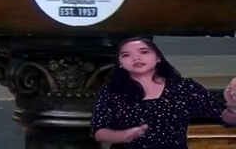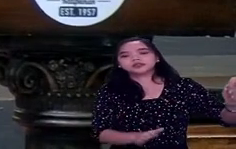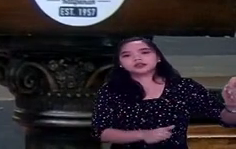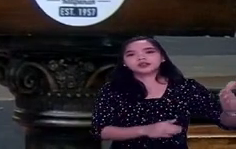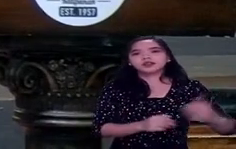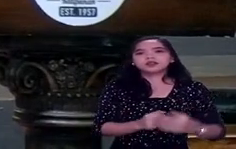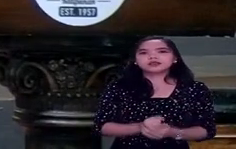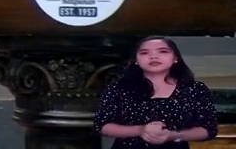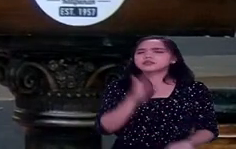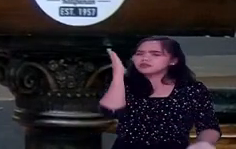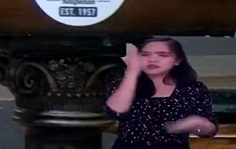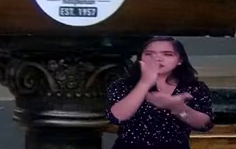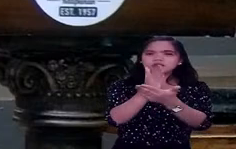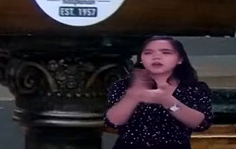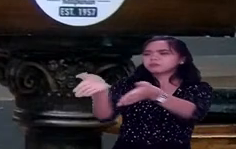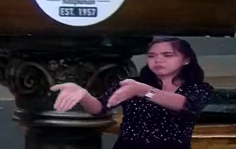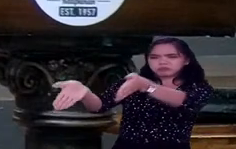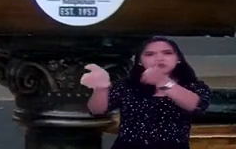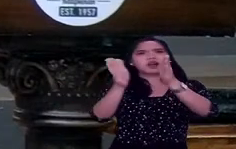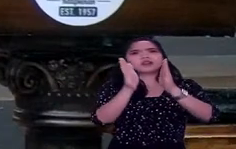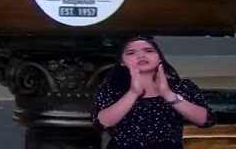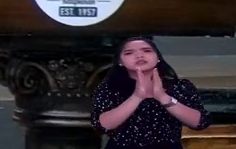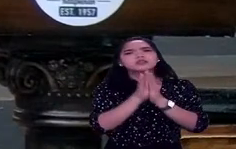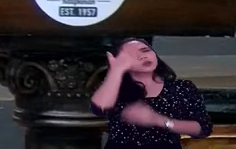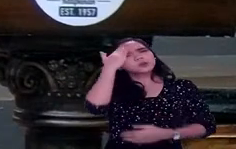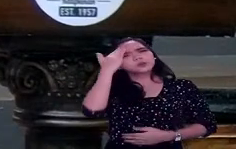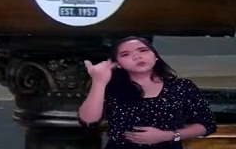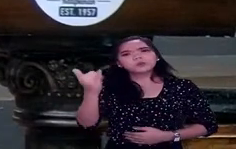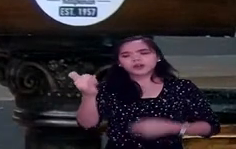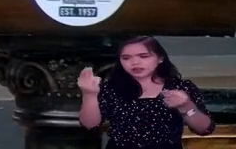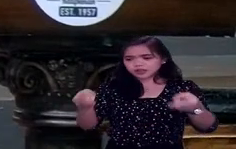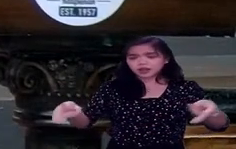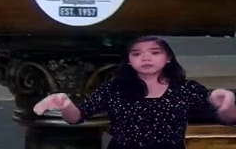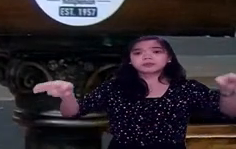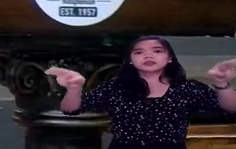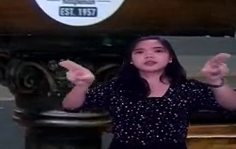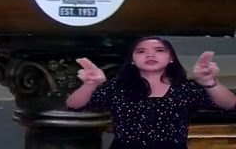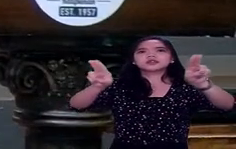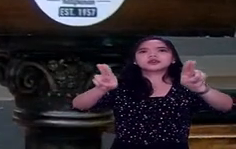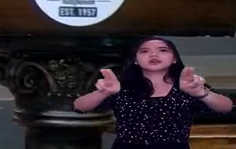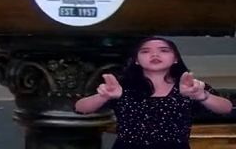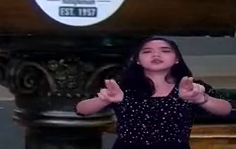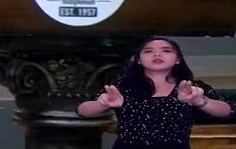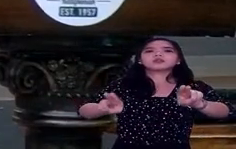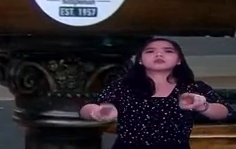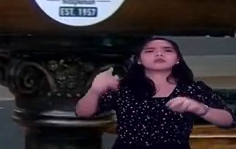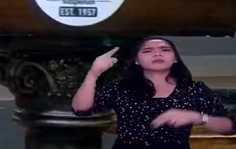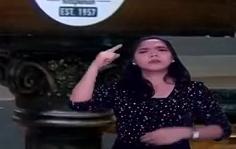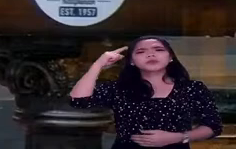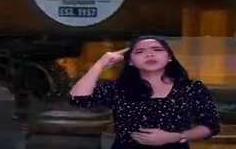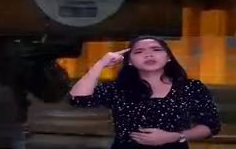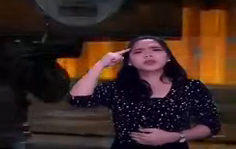there. Instead of asking why did it happen,